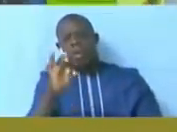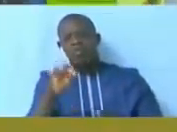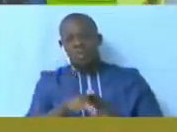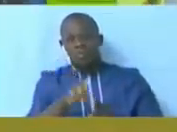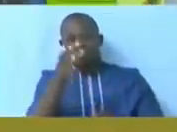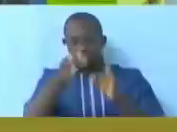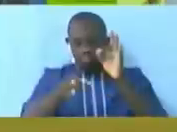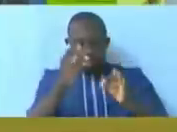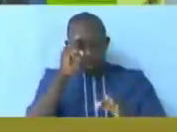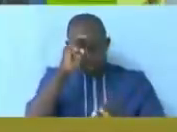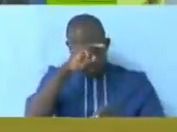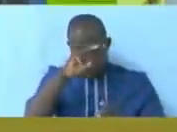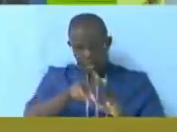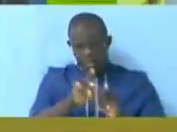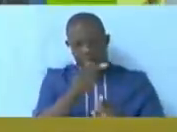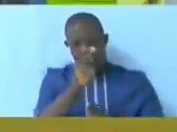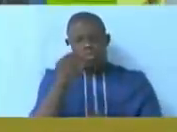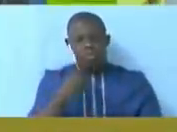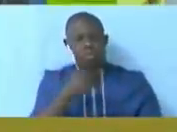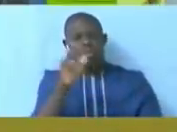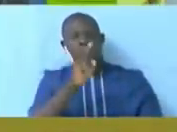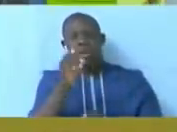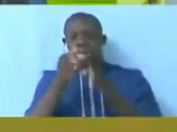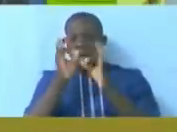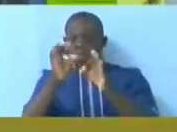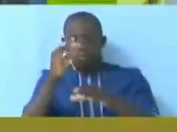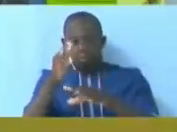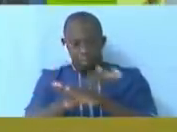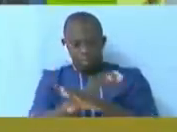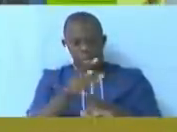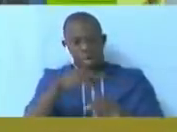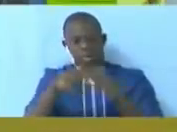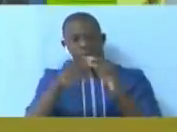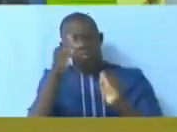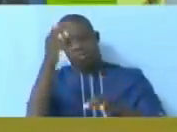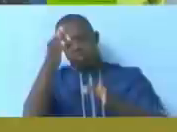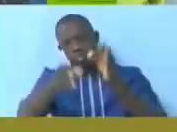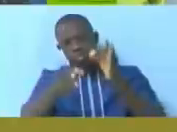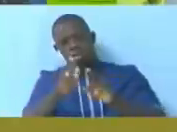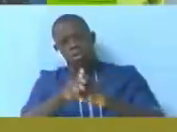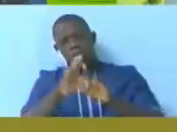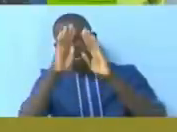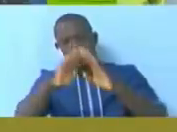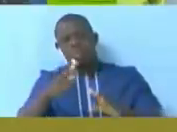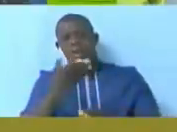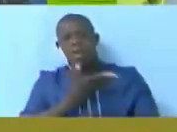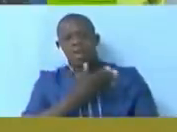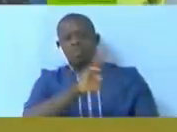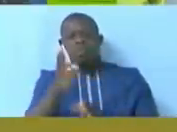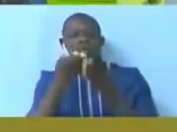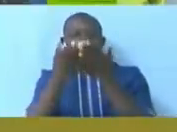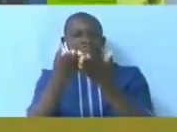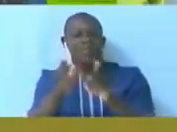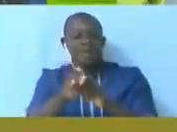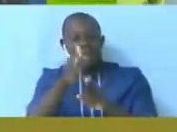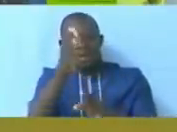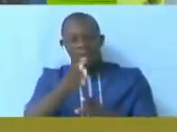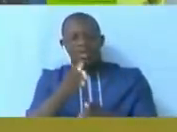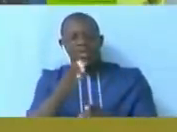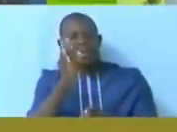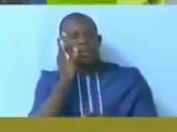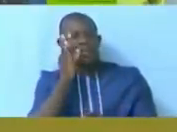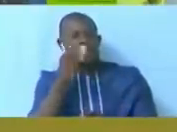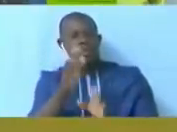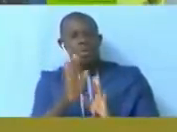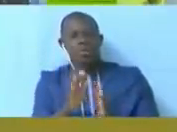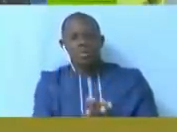ni mira son no mgonwa ni nude ye dia mo menga jawaran de kuma kono mela ni kiti onyati no lejang imang kuma kansa hari mo di kiti mola. What is a